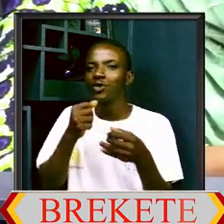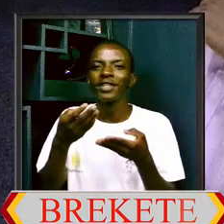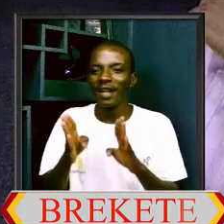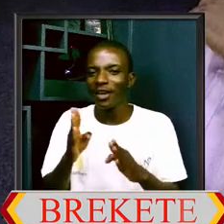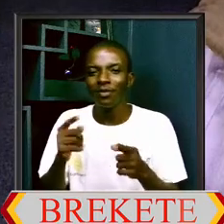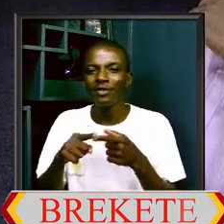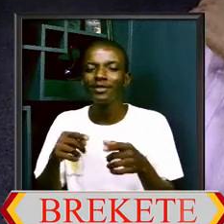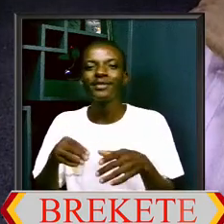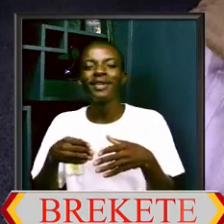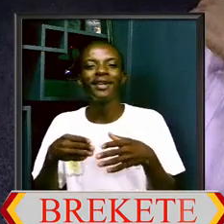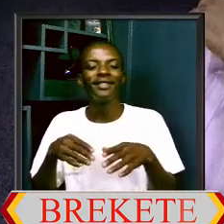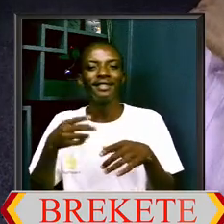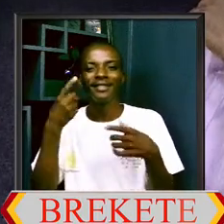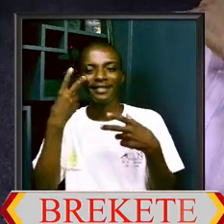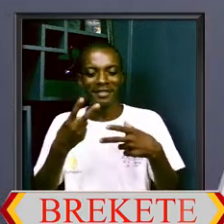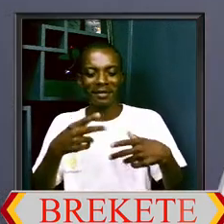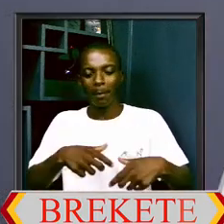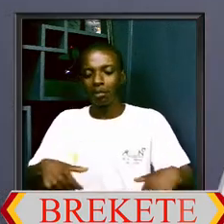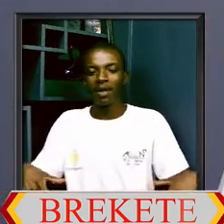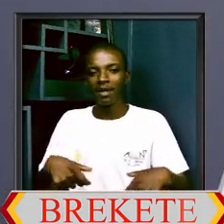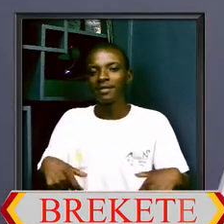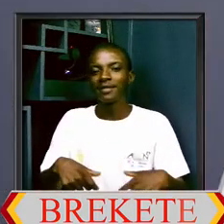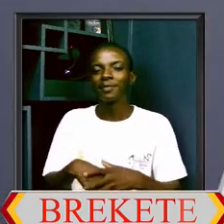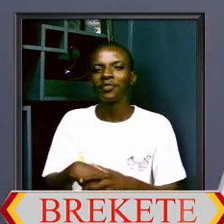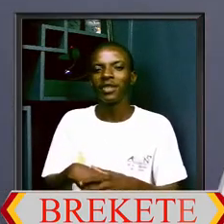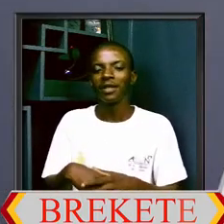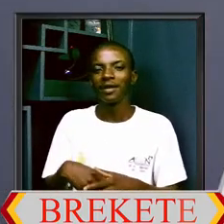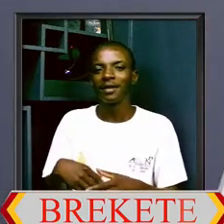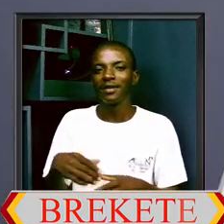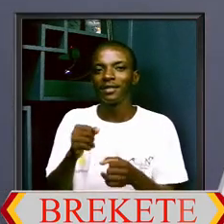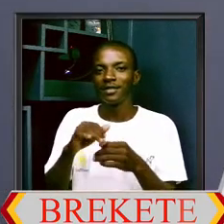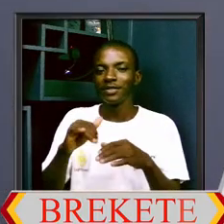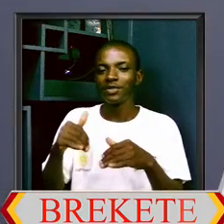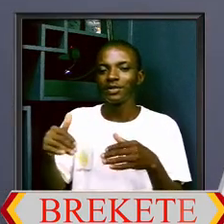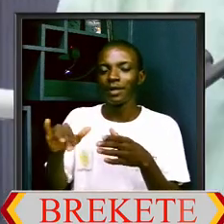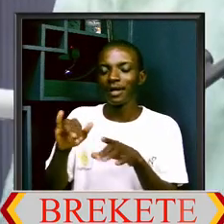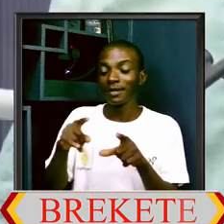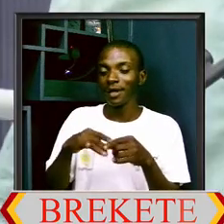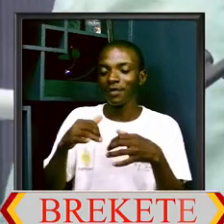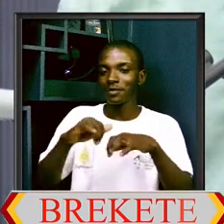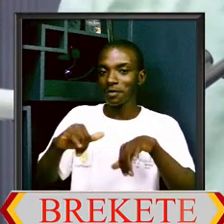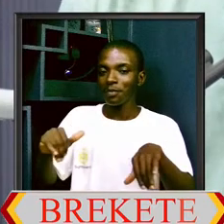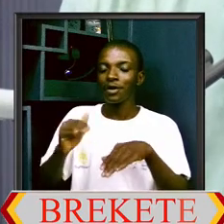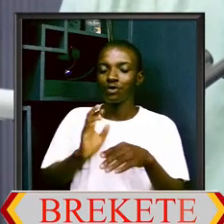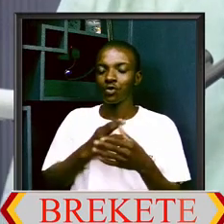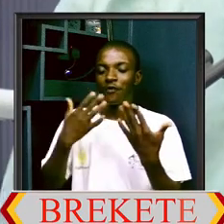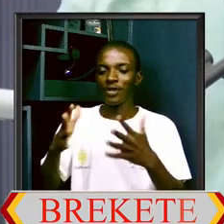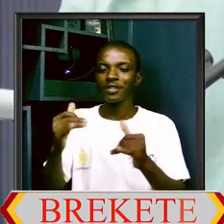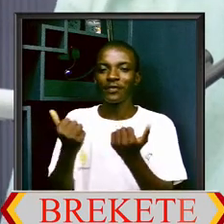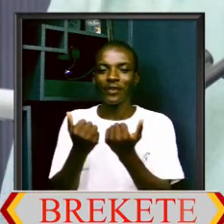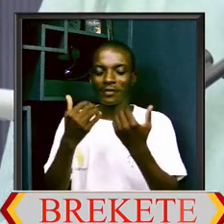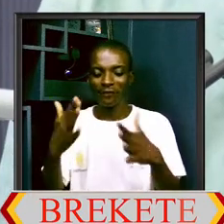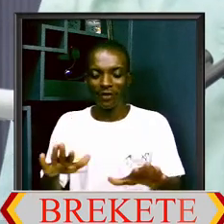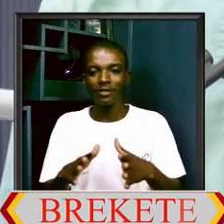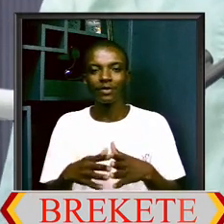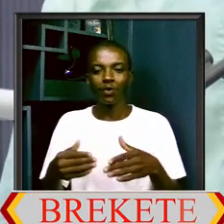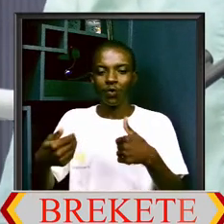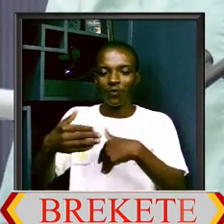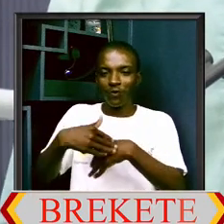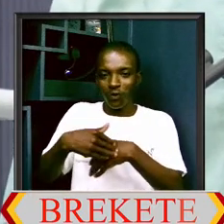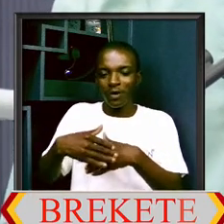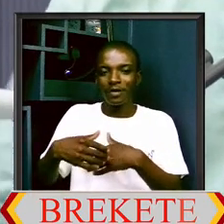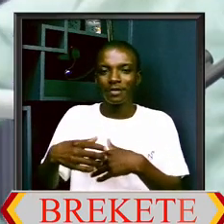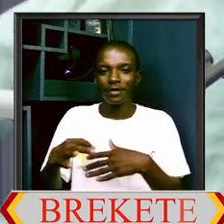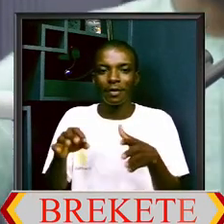allow me come the N I do like say they don't separate us finish fight don't finish I just go front